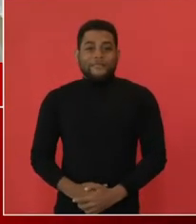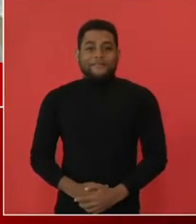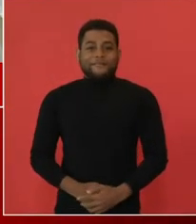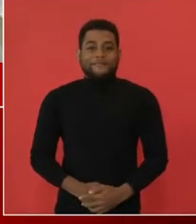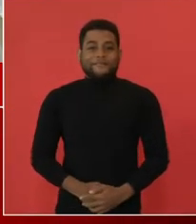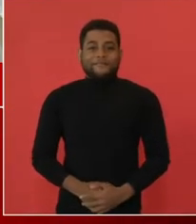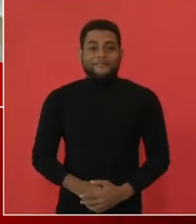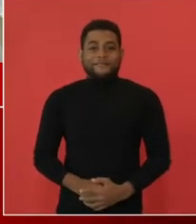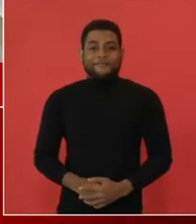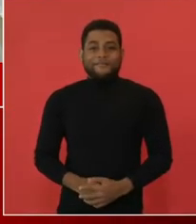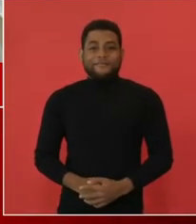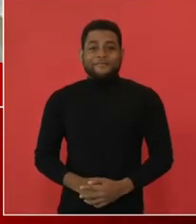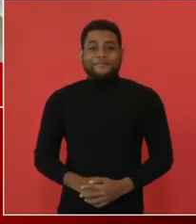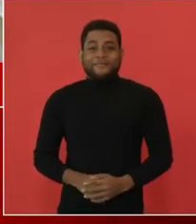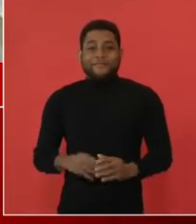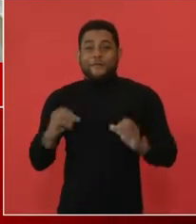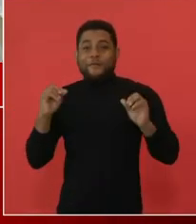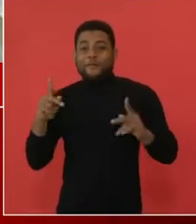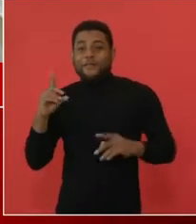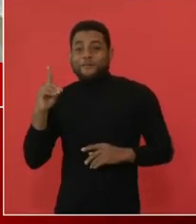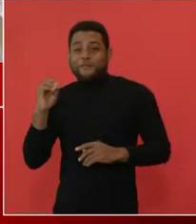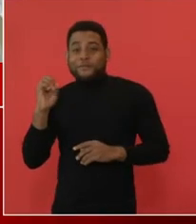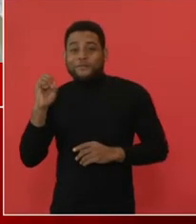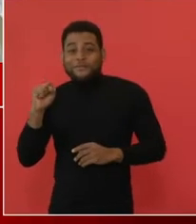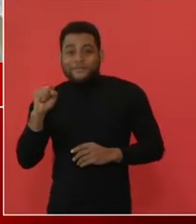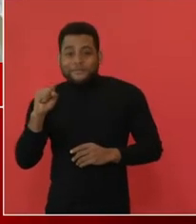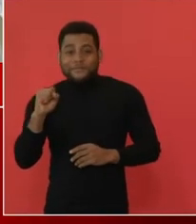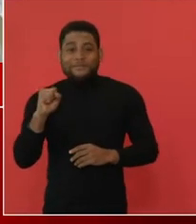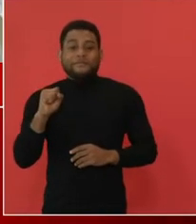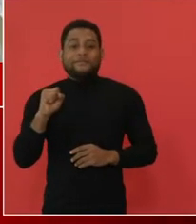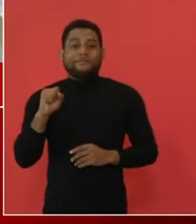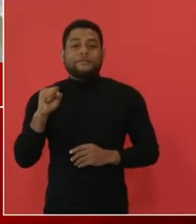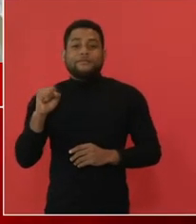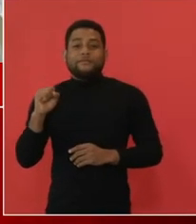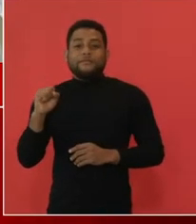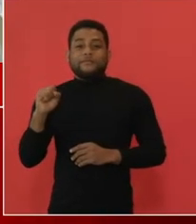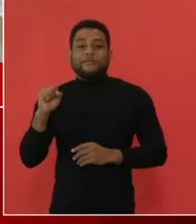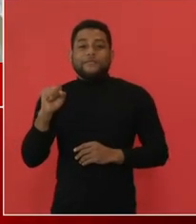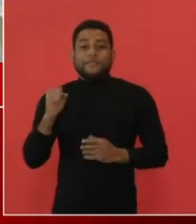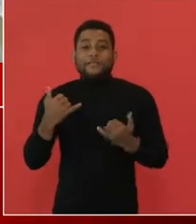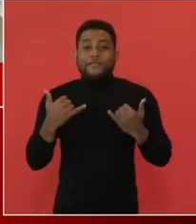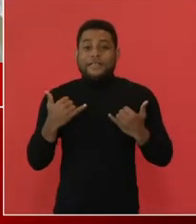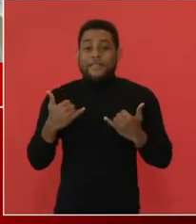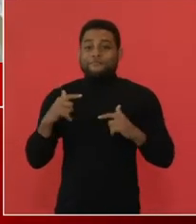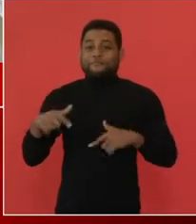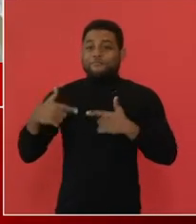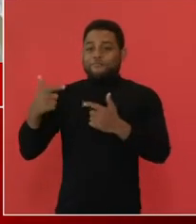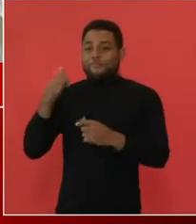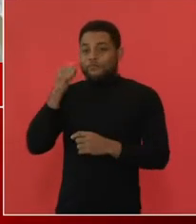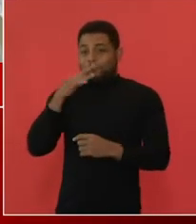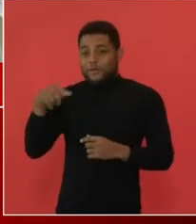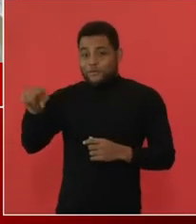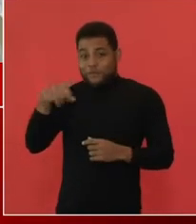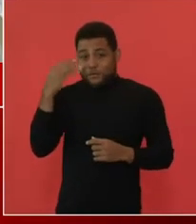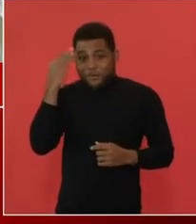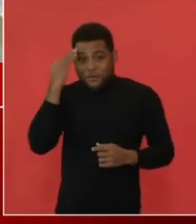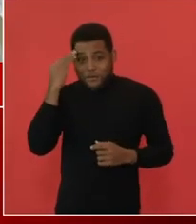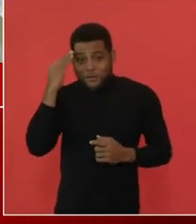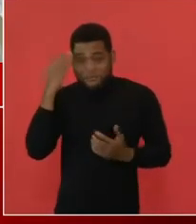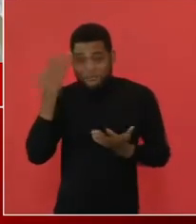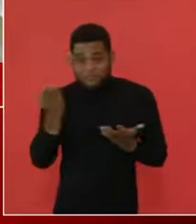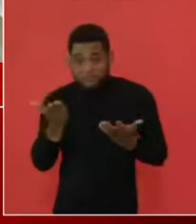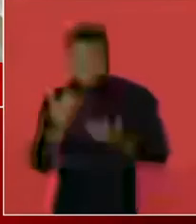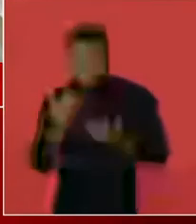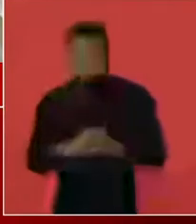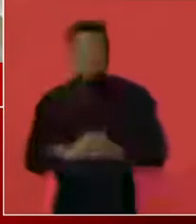All right, DOES. Give my mayor, your mayor, our mayor, a